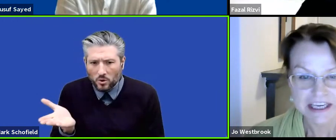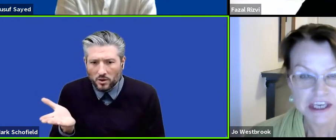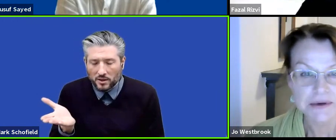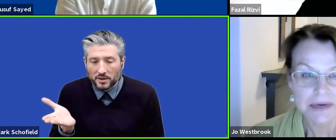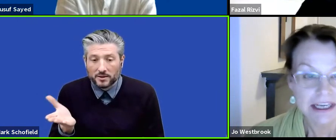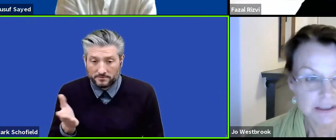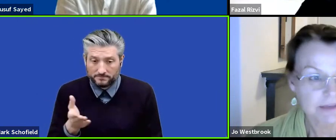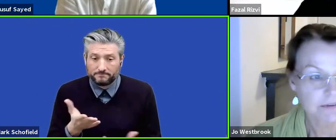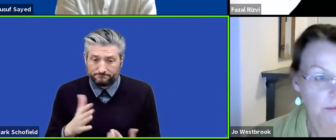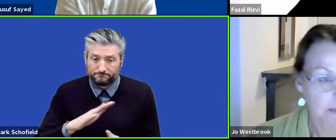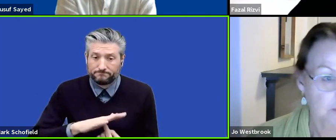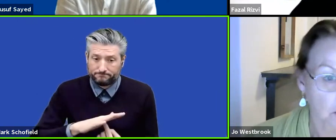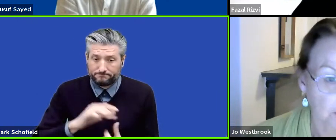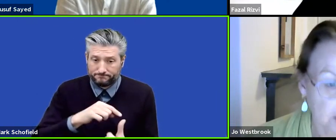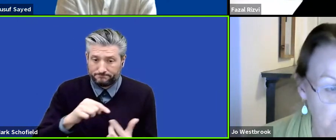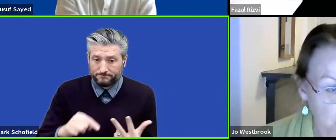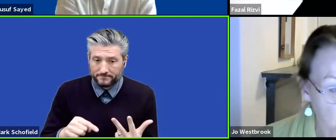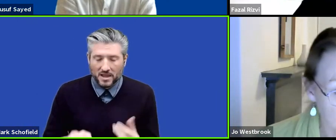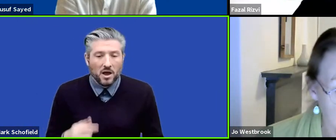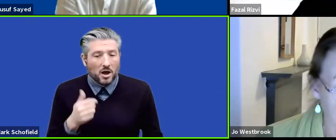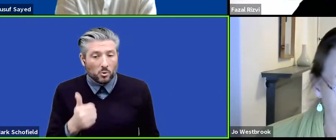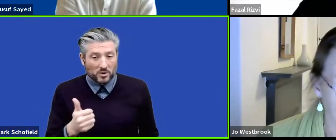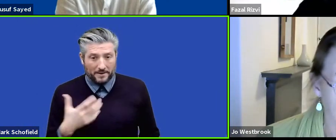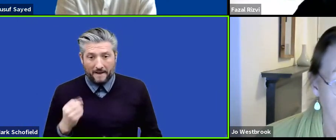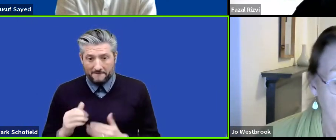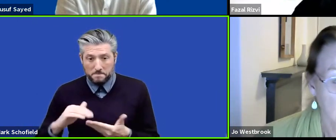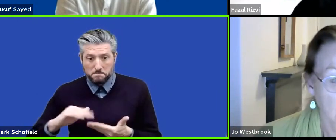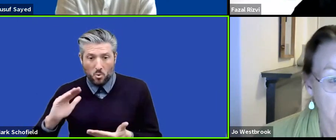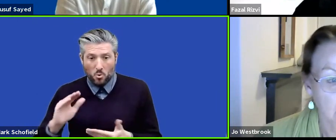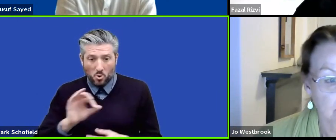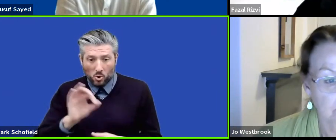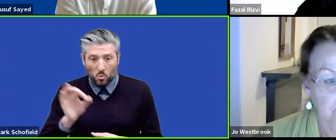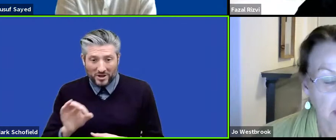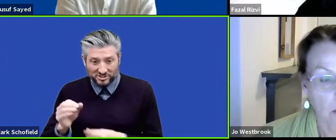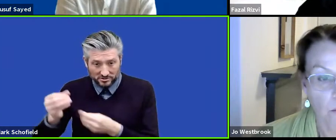Okay, thank you. Actually, we've got quite a few questions.